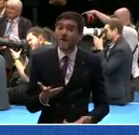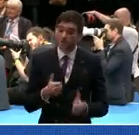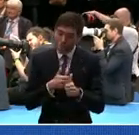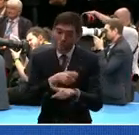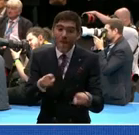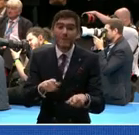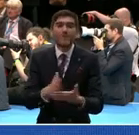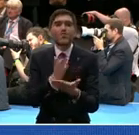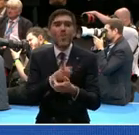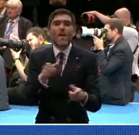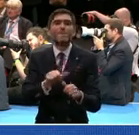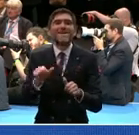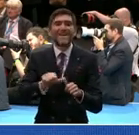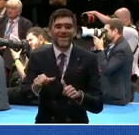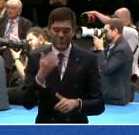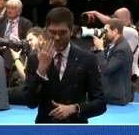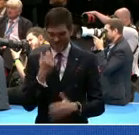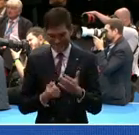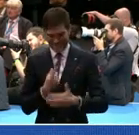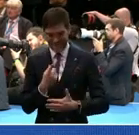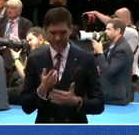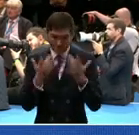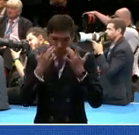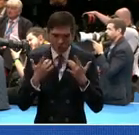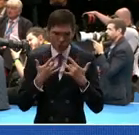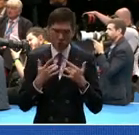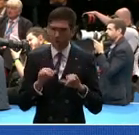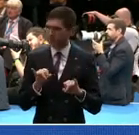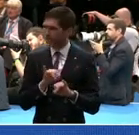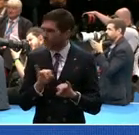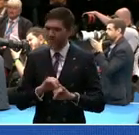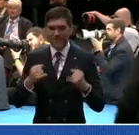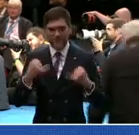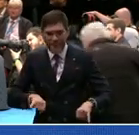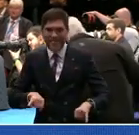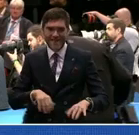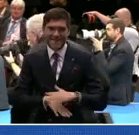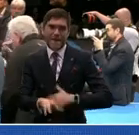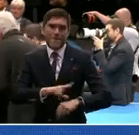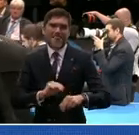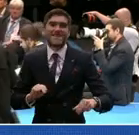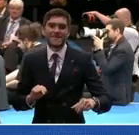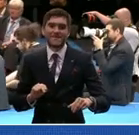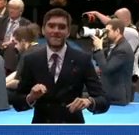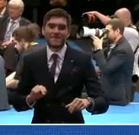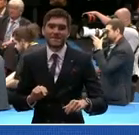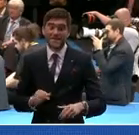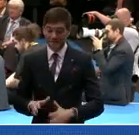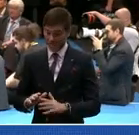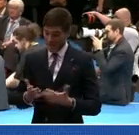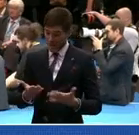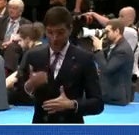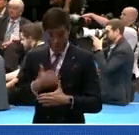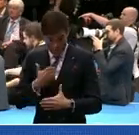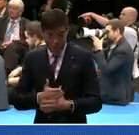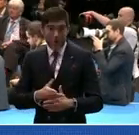Recent tragic events have exposed unimaginable failures in policing. It is abhorrent that a serving police